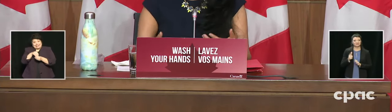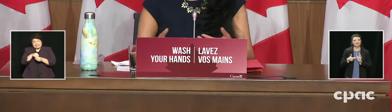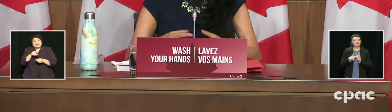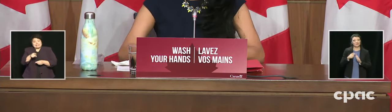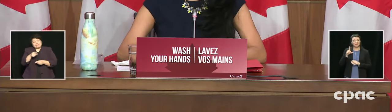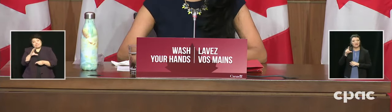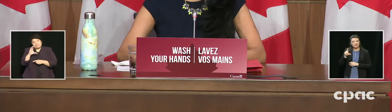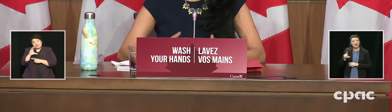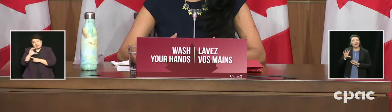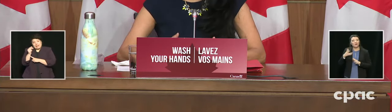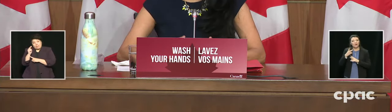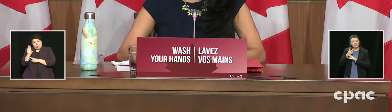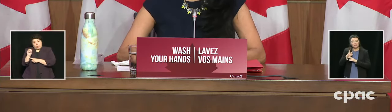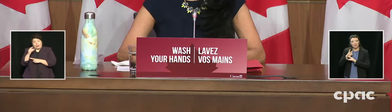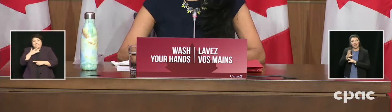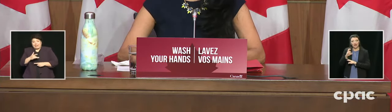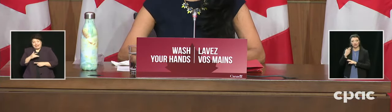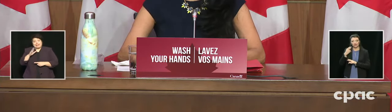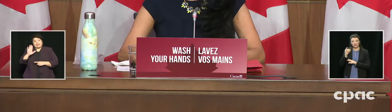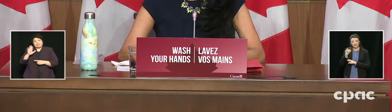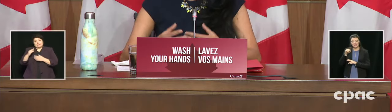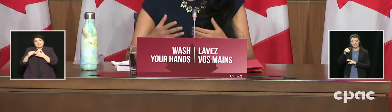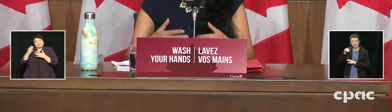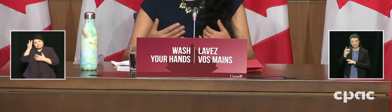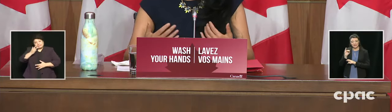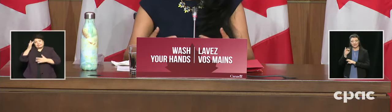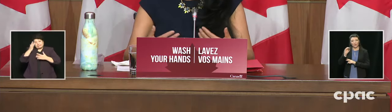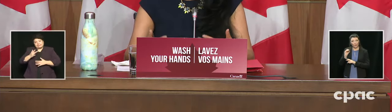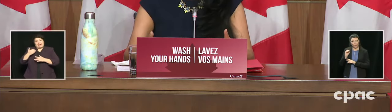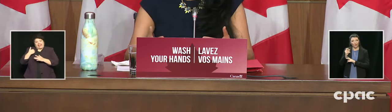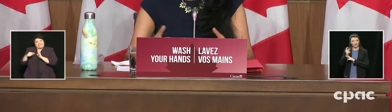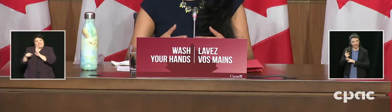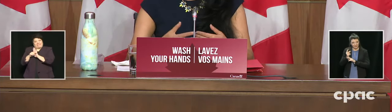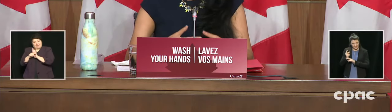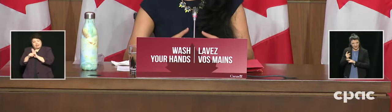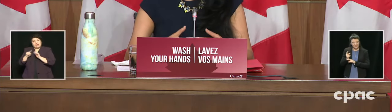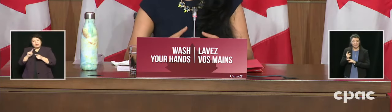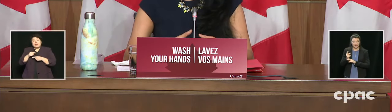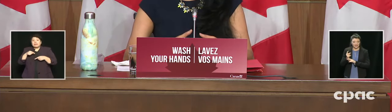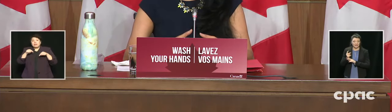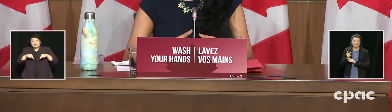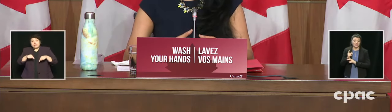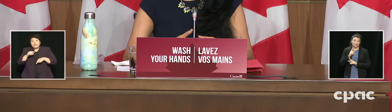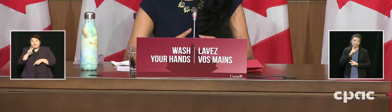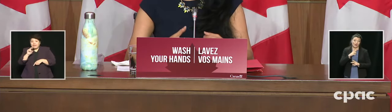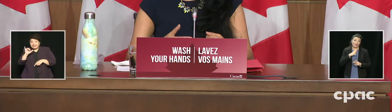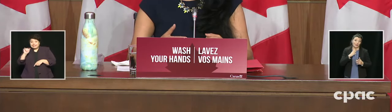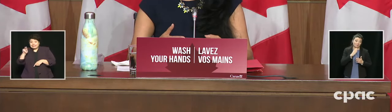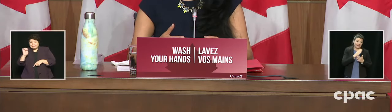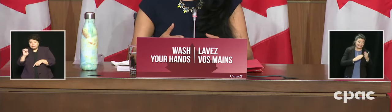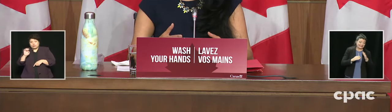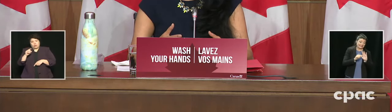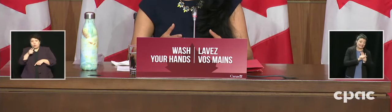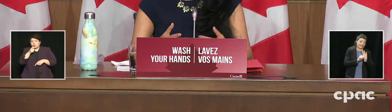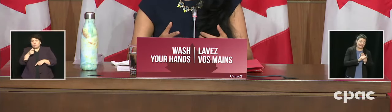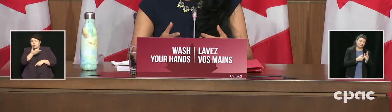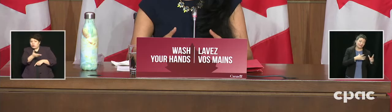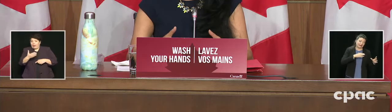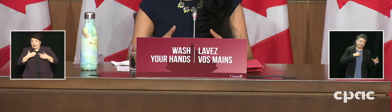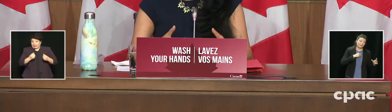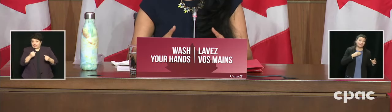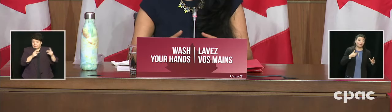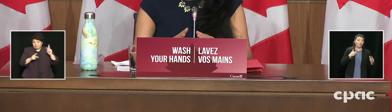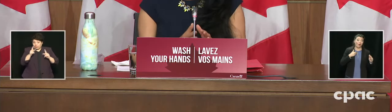reaction like infections or your hair falling out. These are given to healthy people. So we really are looking at all of that information